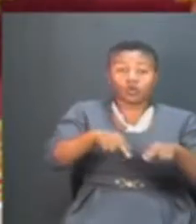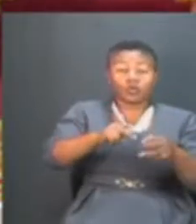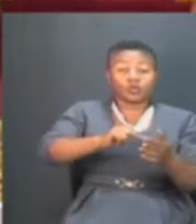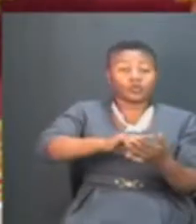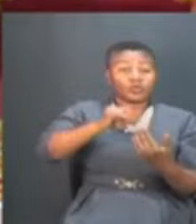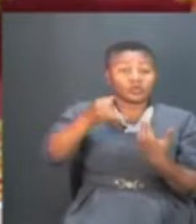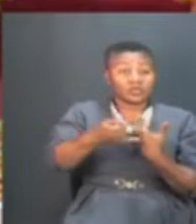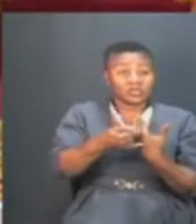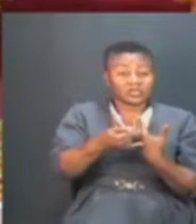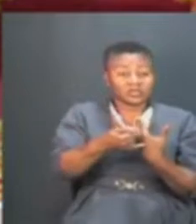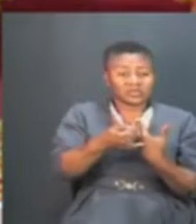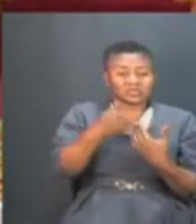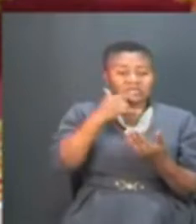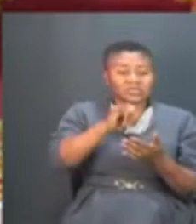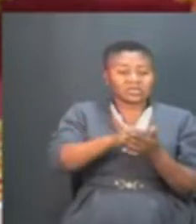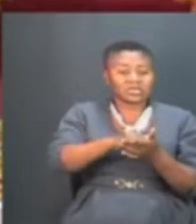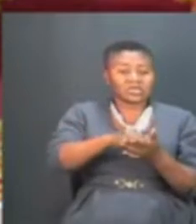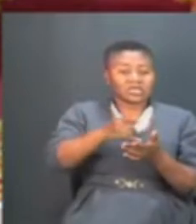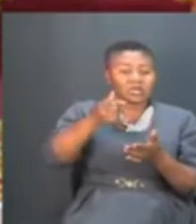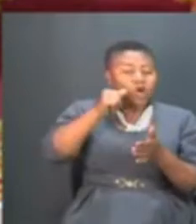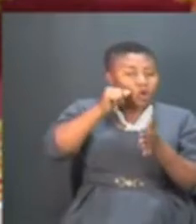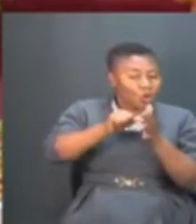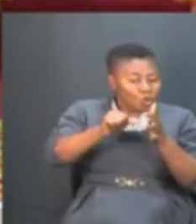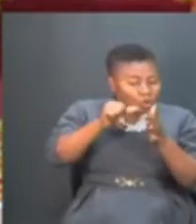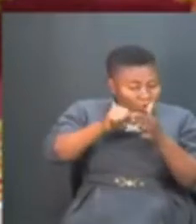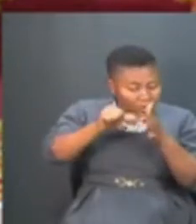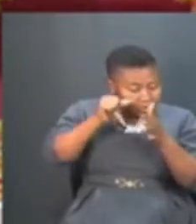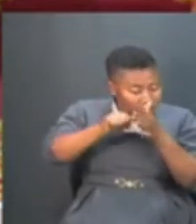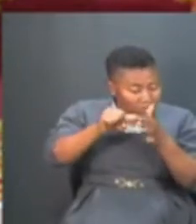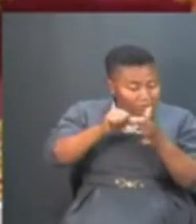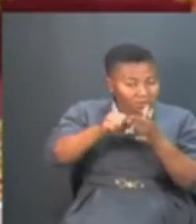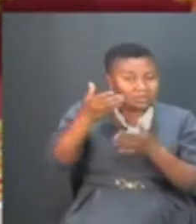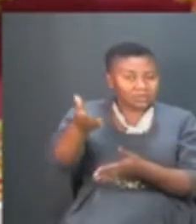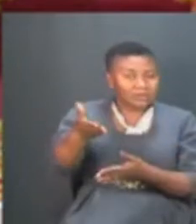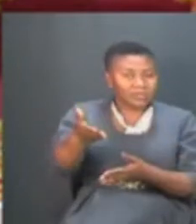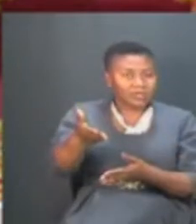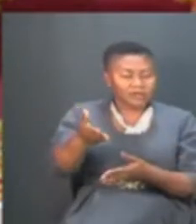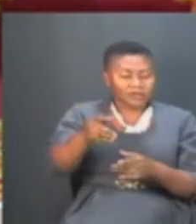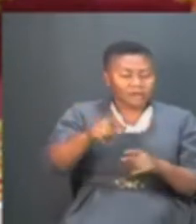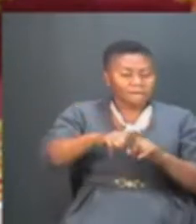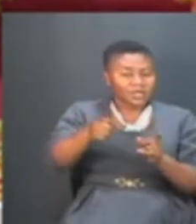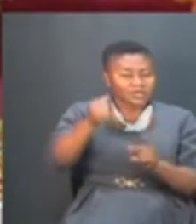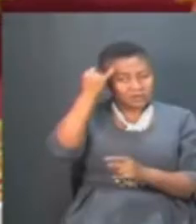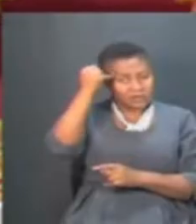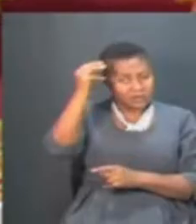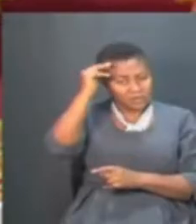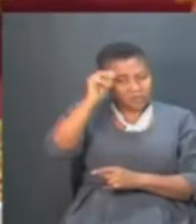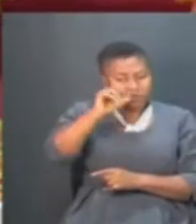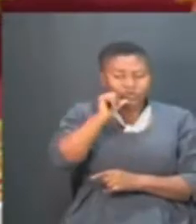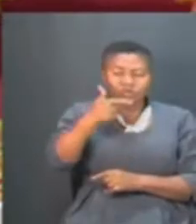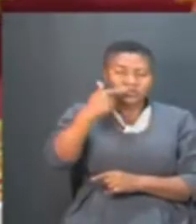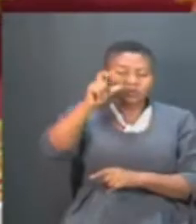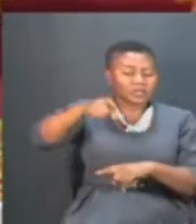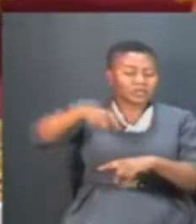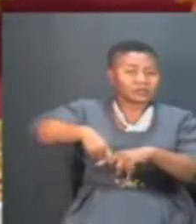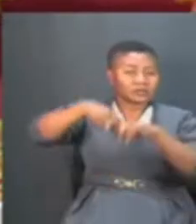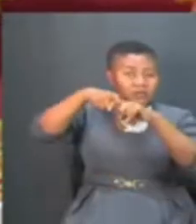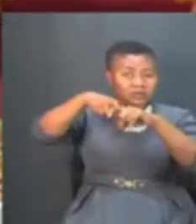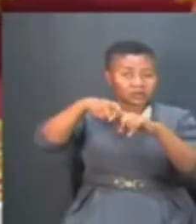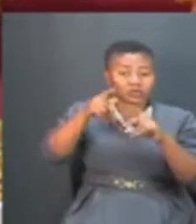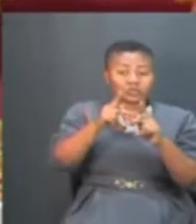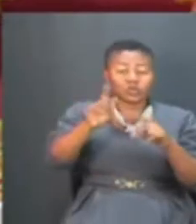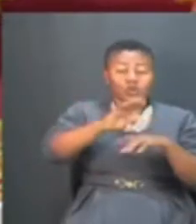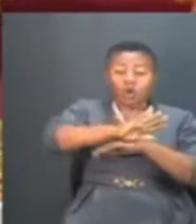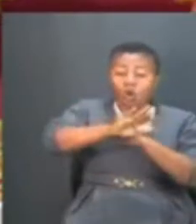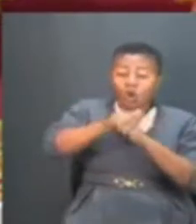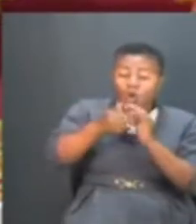auditing, in 2025, President Mohammed never asked us to suspend any project. And indeed, all contractors have been